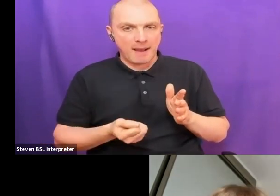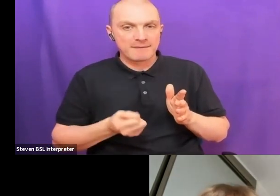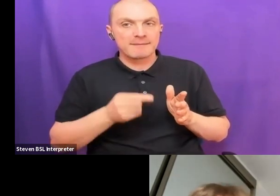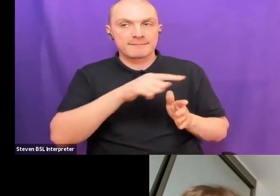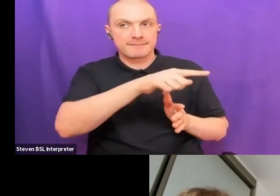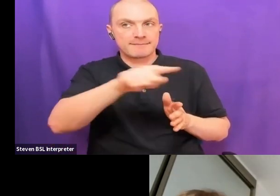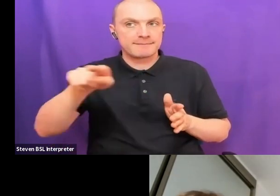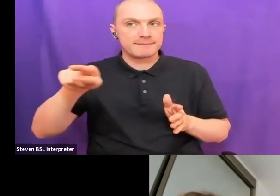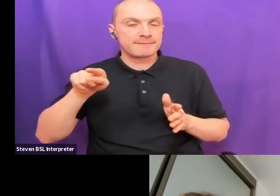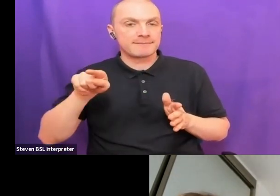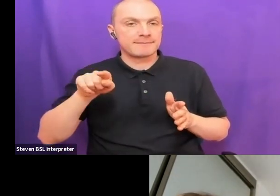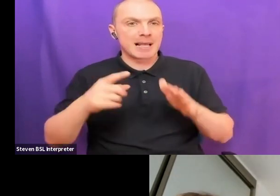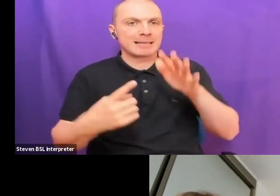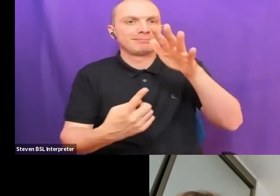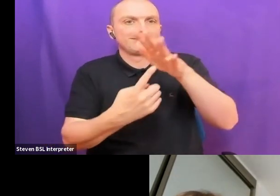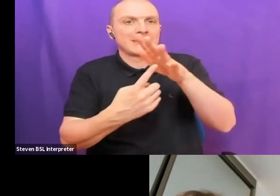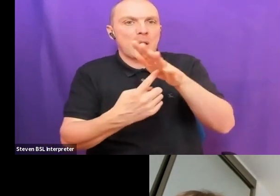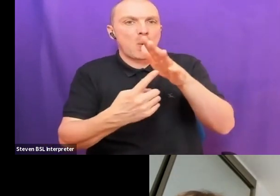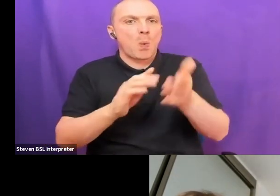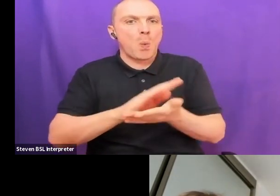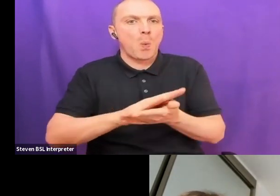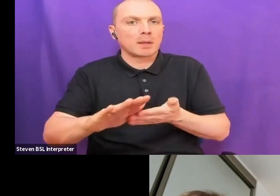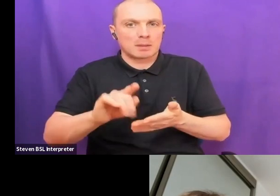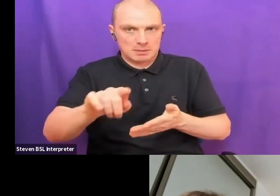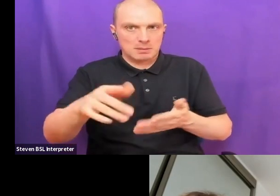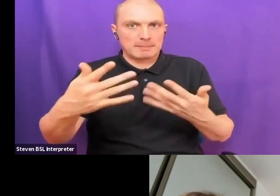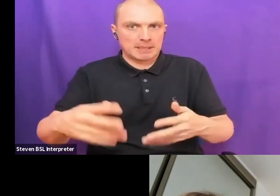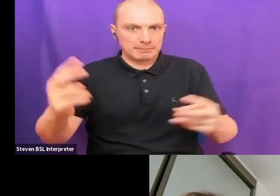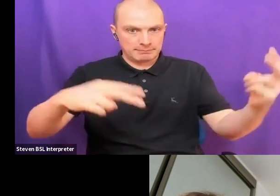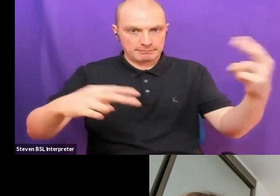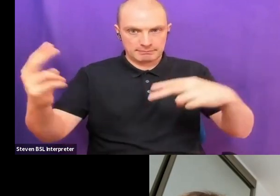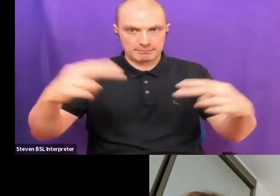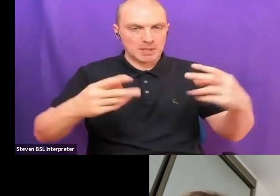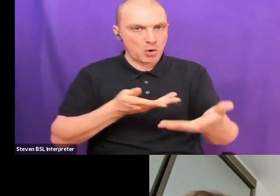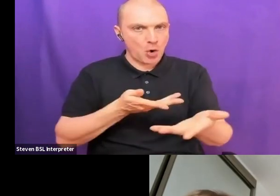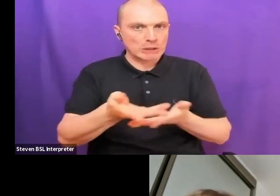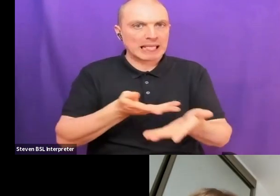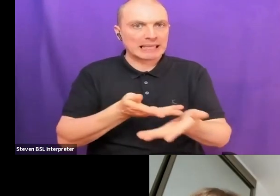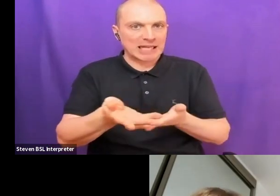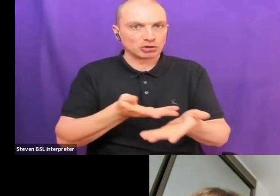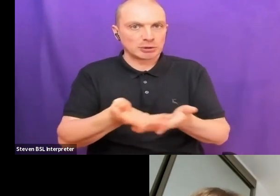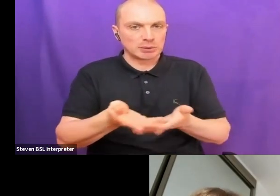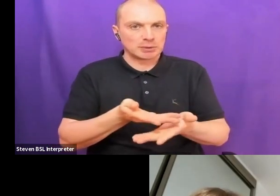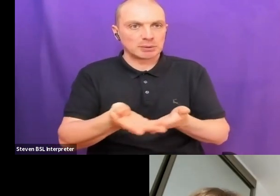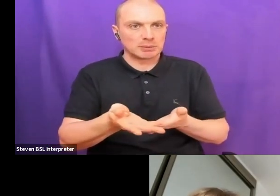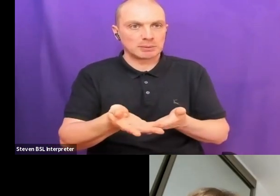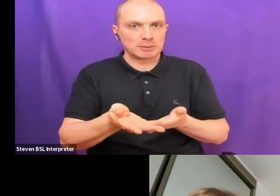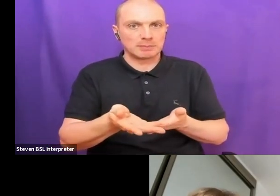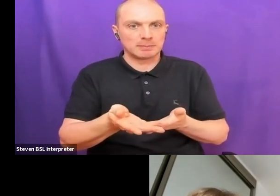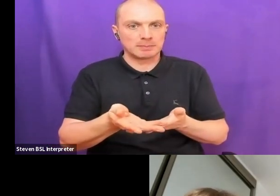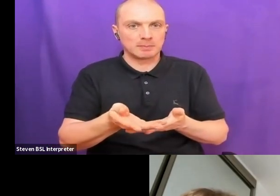group. We're just, I think, this week finishing the consultation. So we have